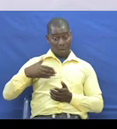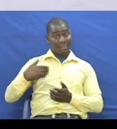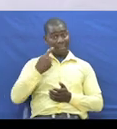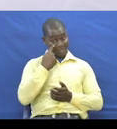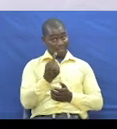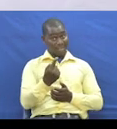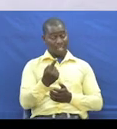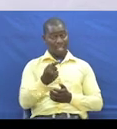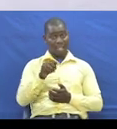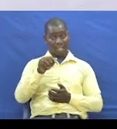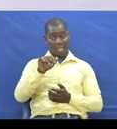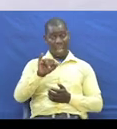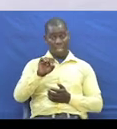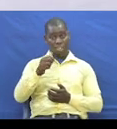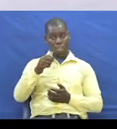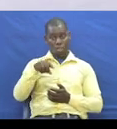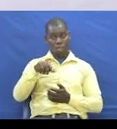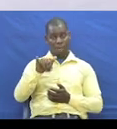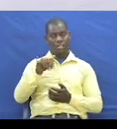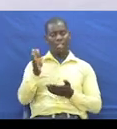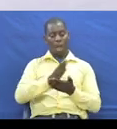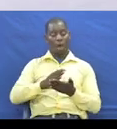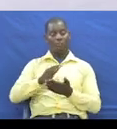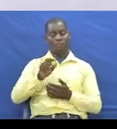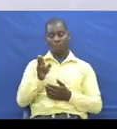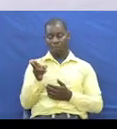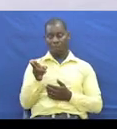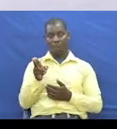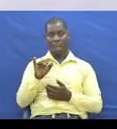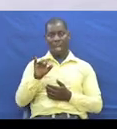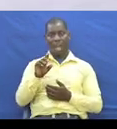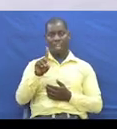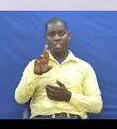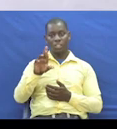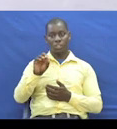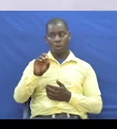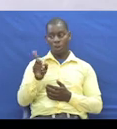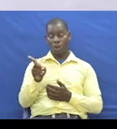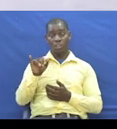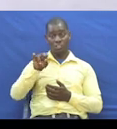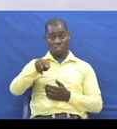if we can see the isotopes of hydrogen, for example, isotopes